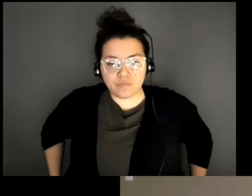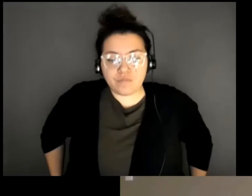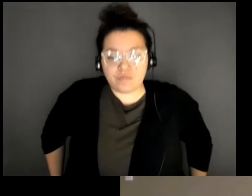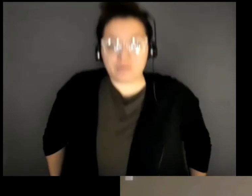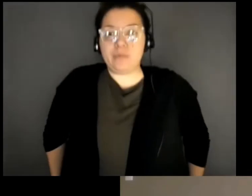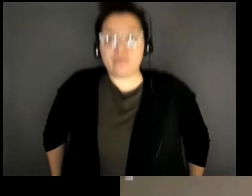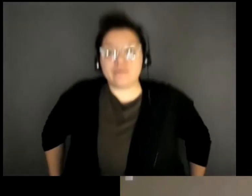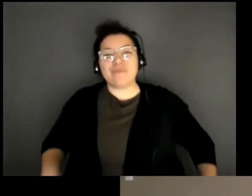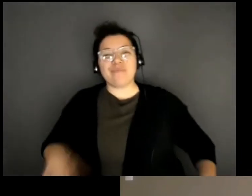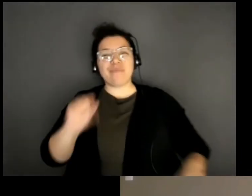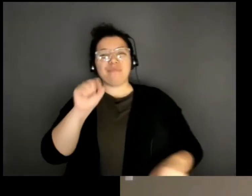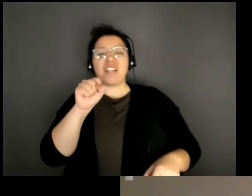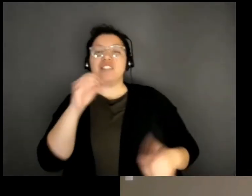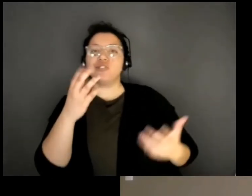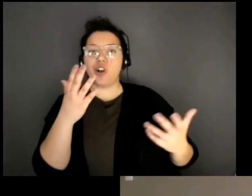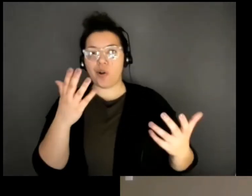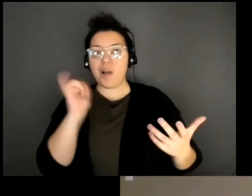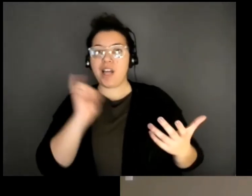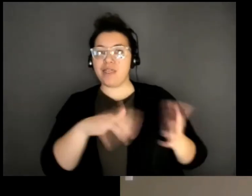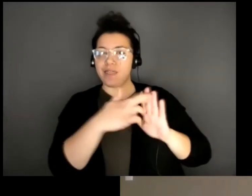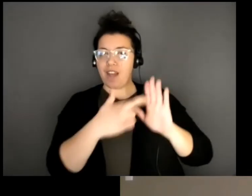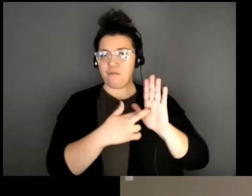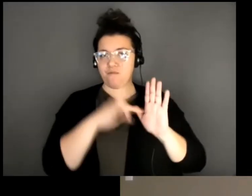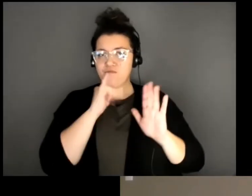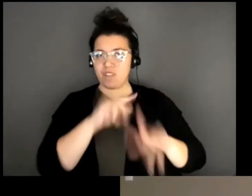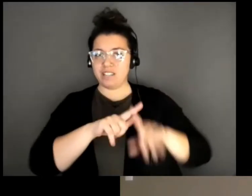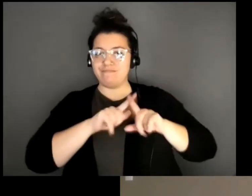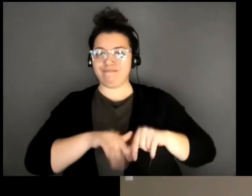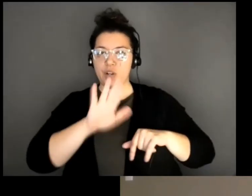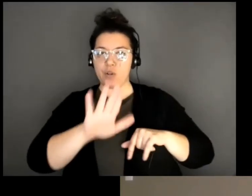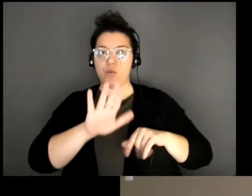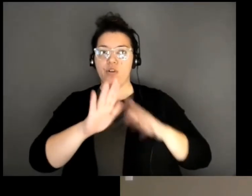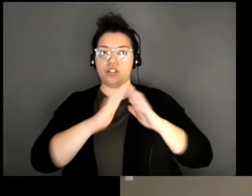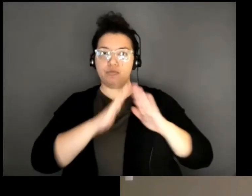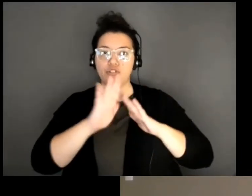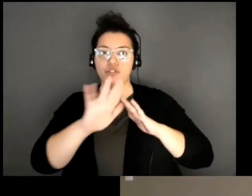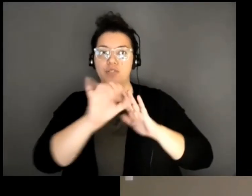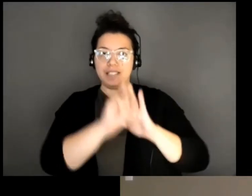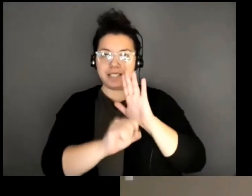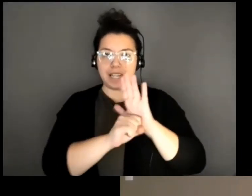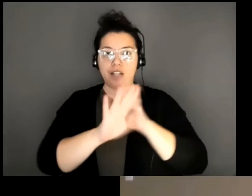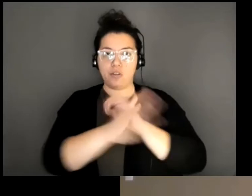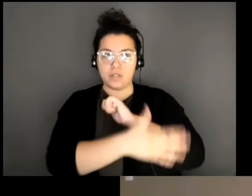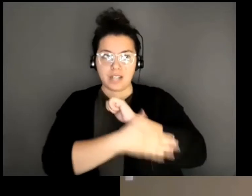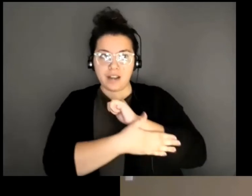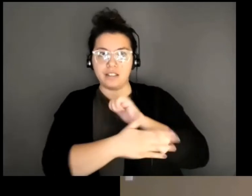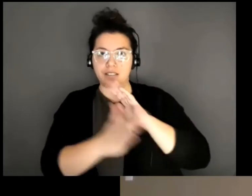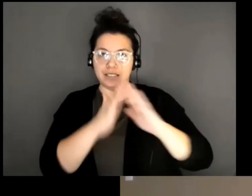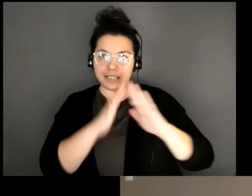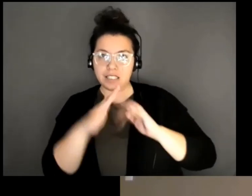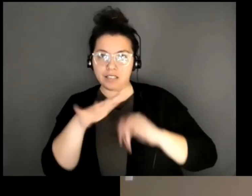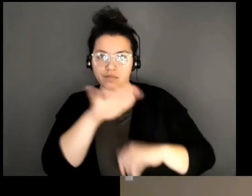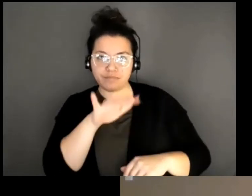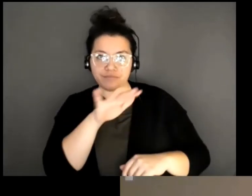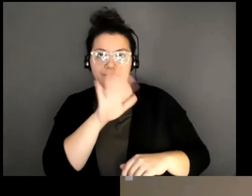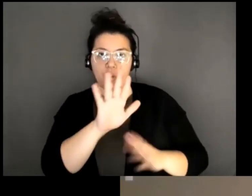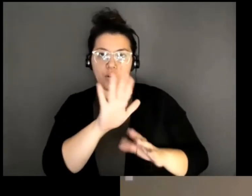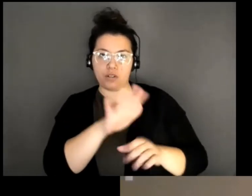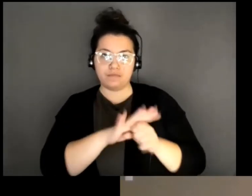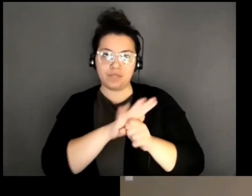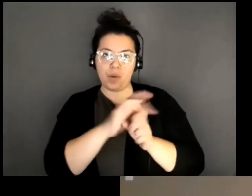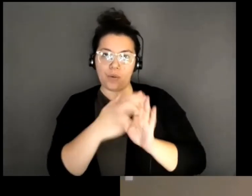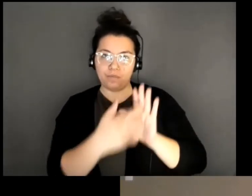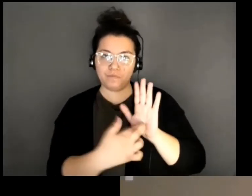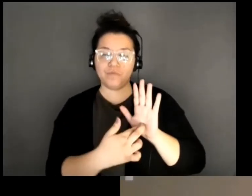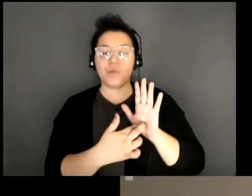the local work regulations in your community, in your state, or in your jurisdiction, your county, your city. Have to make sure everything's